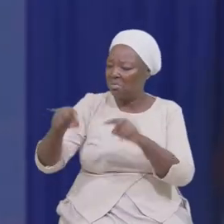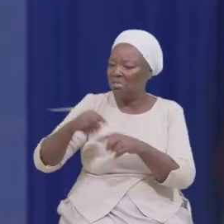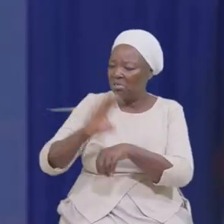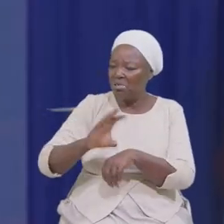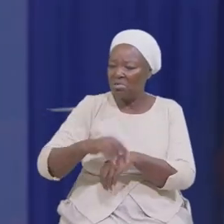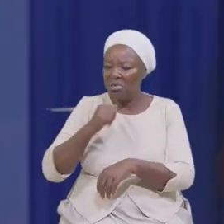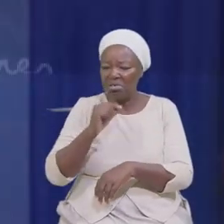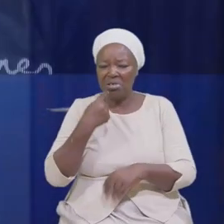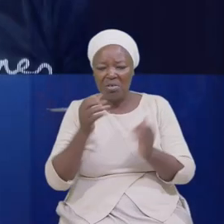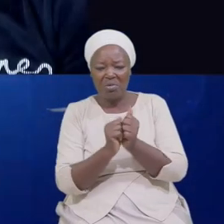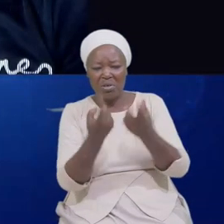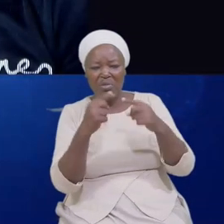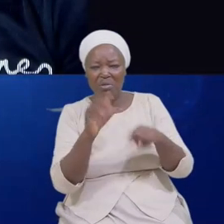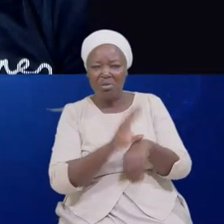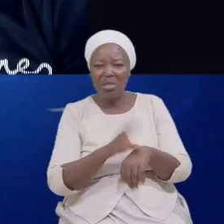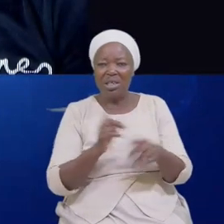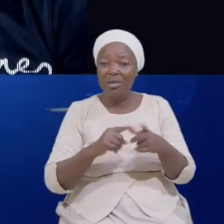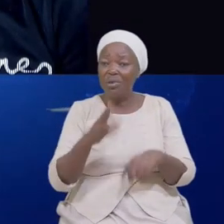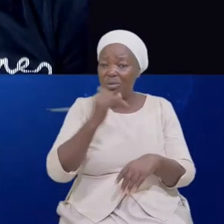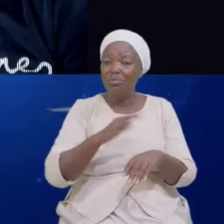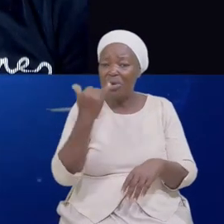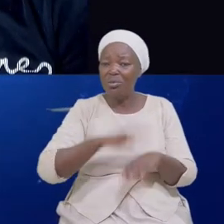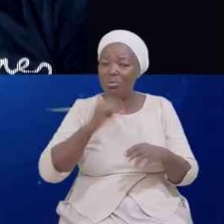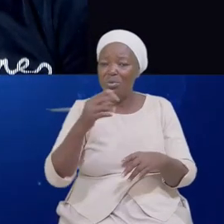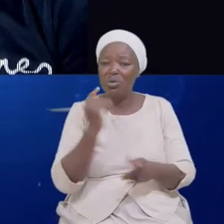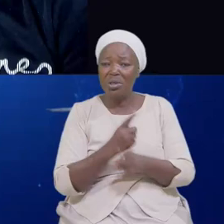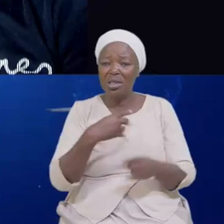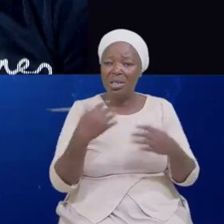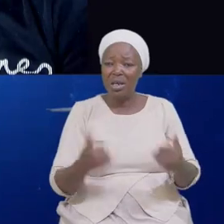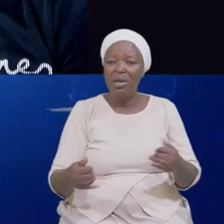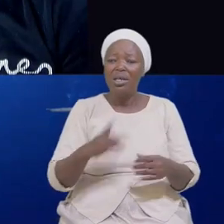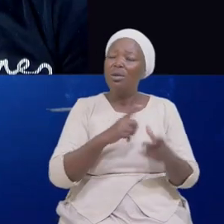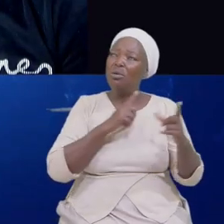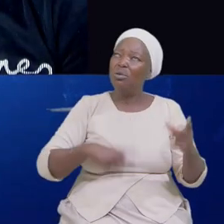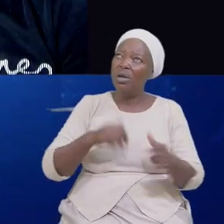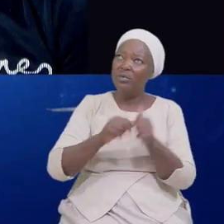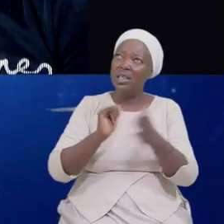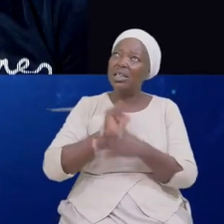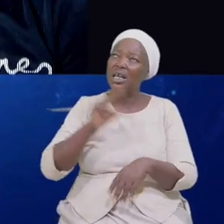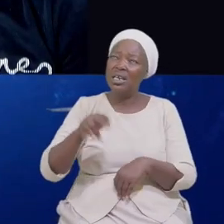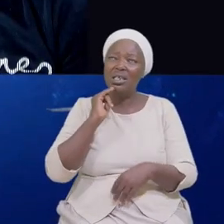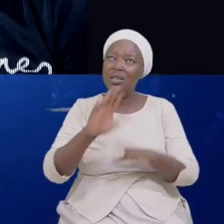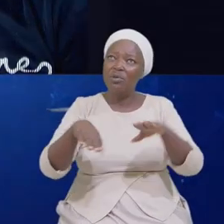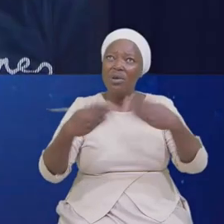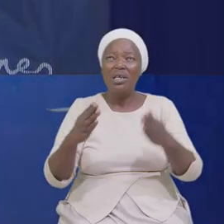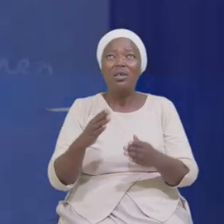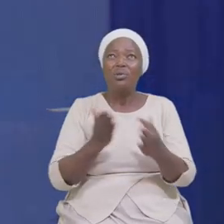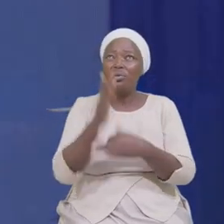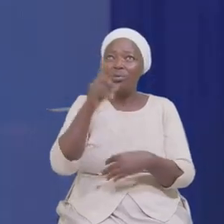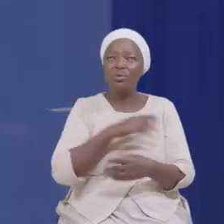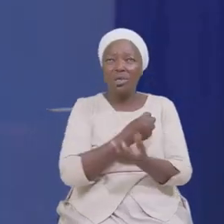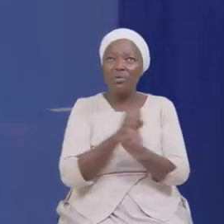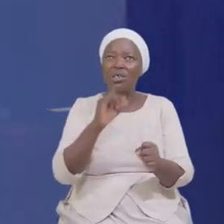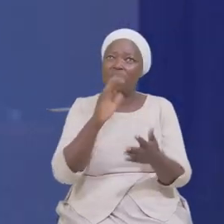Lord, everything I need is provided. Salvation provided, healing provided, and deliverance provided,